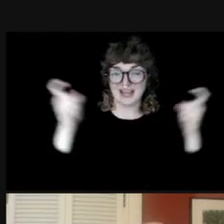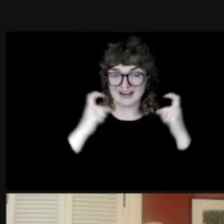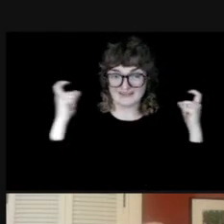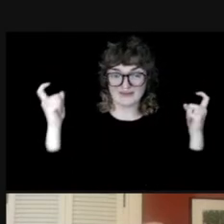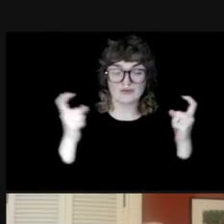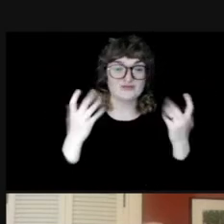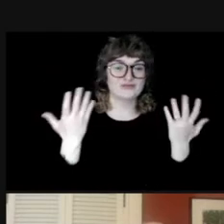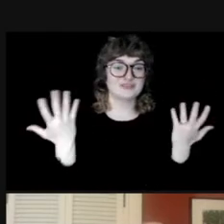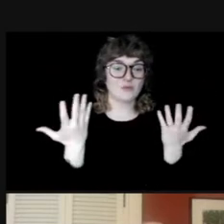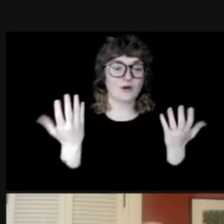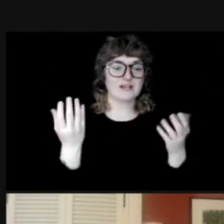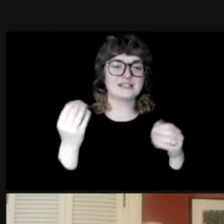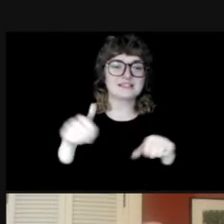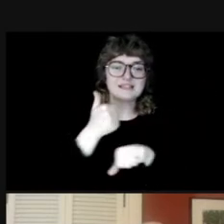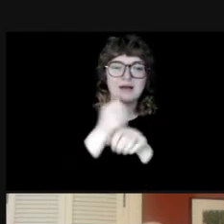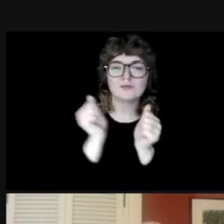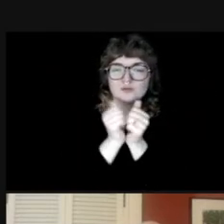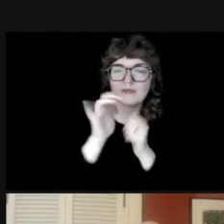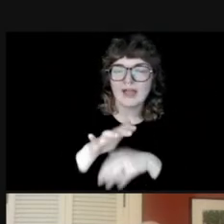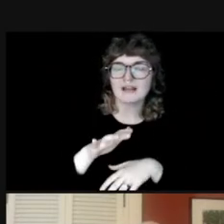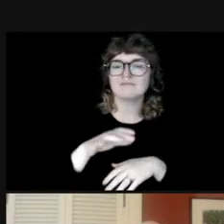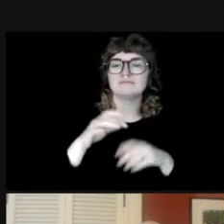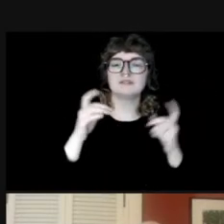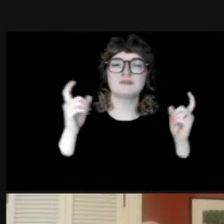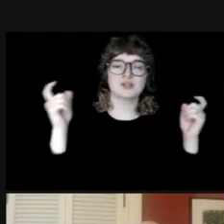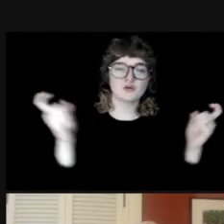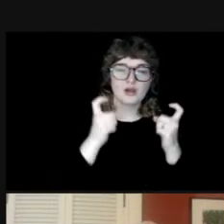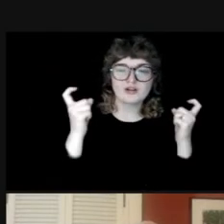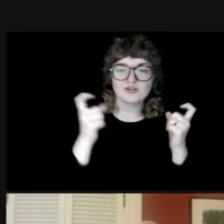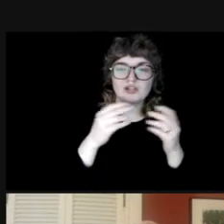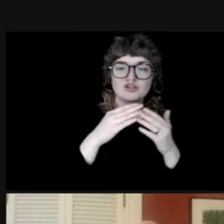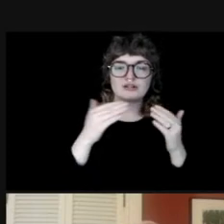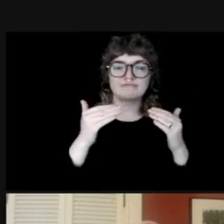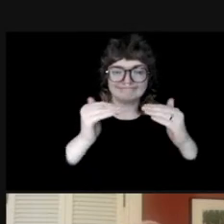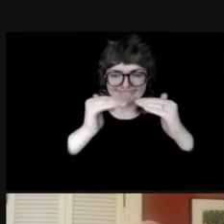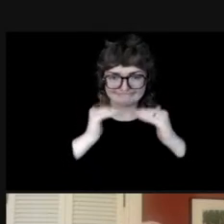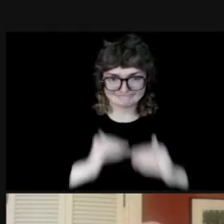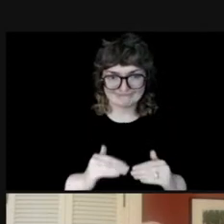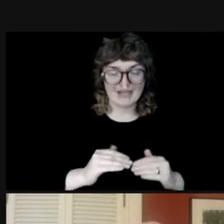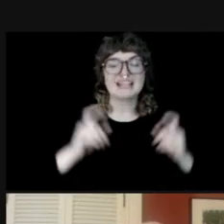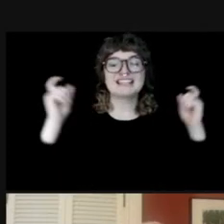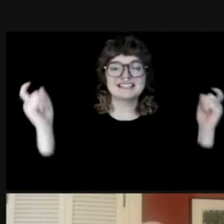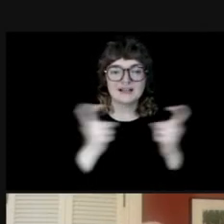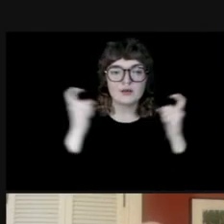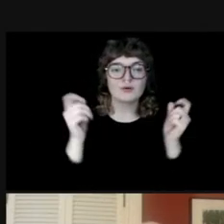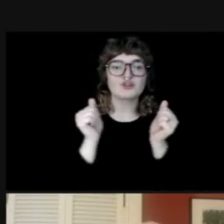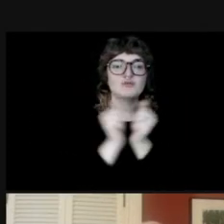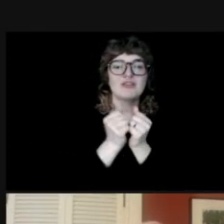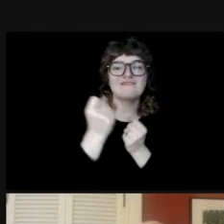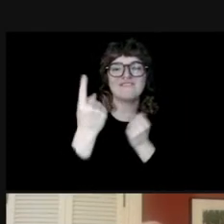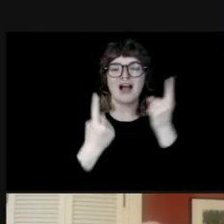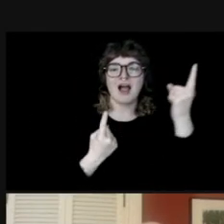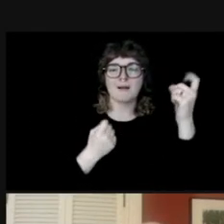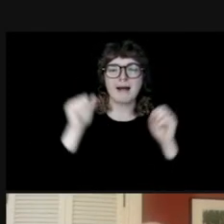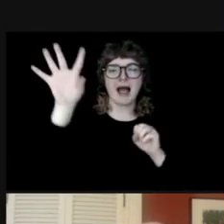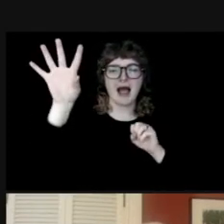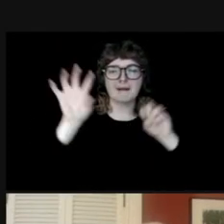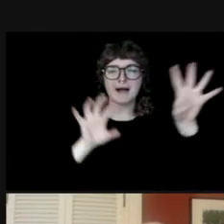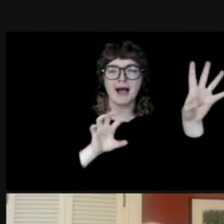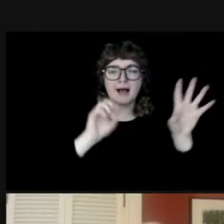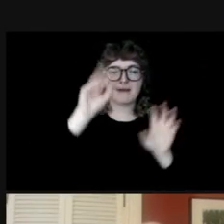toward self-congratulation and, next, celebration with fireworks and